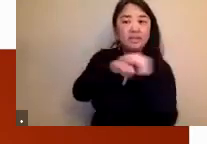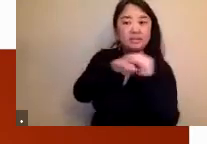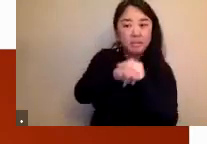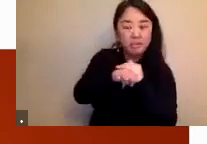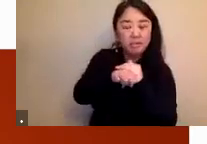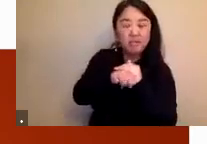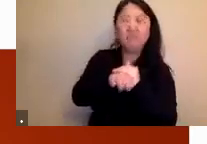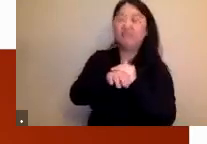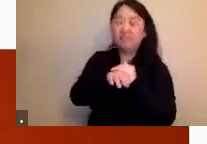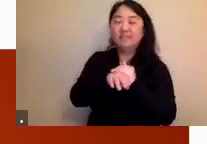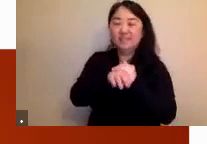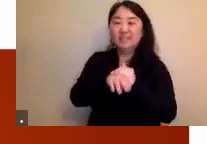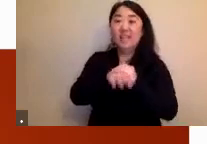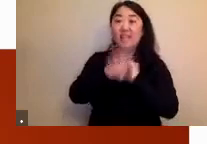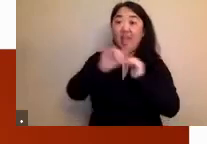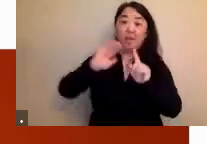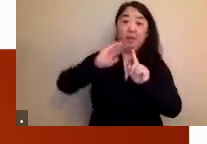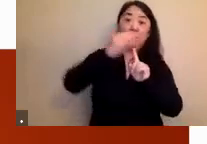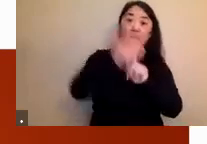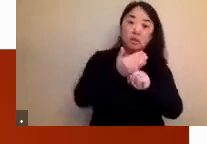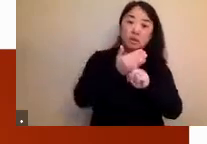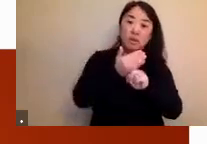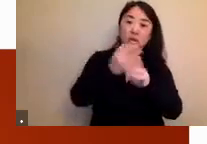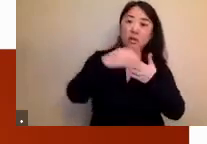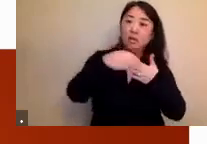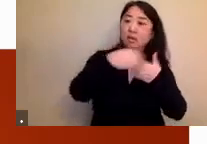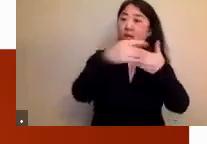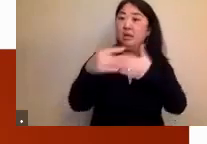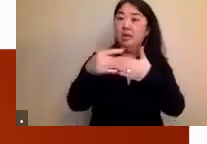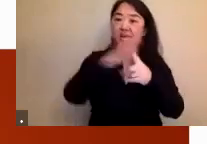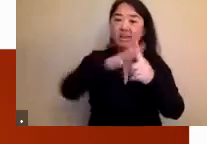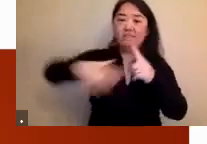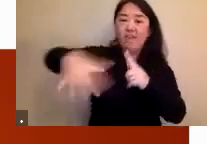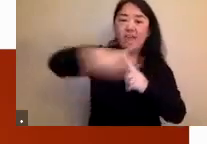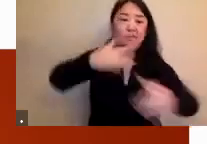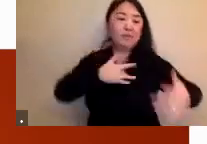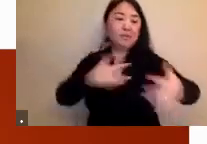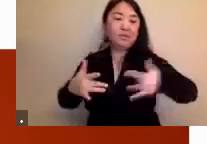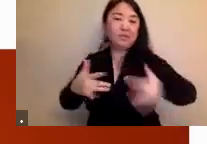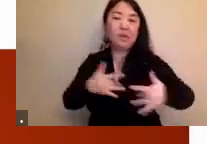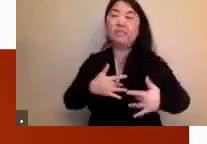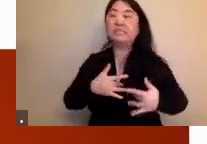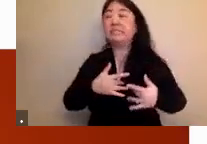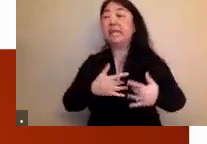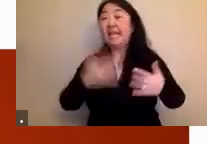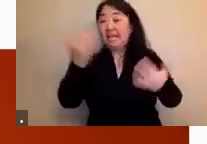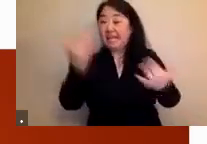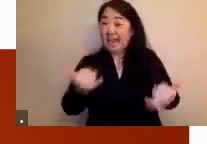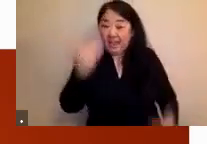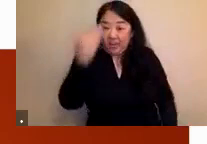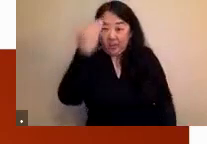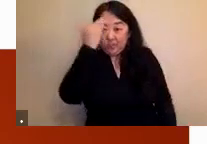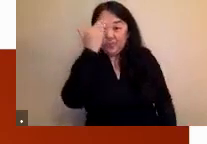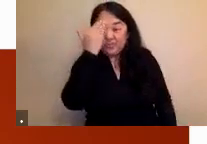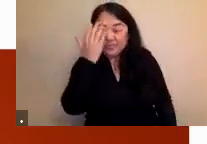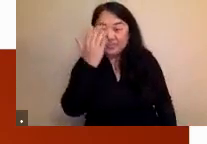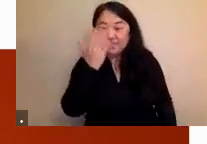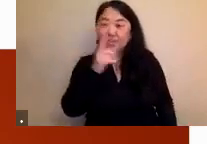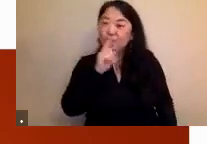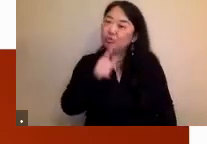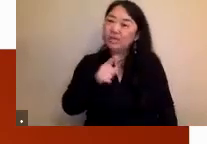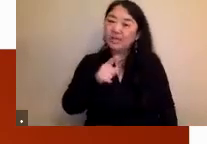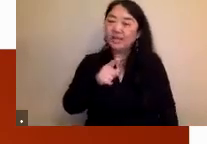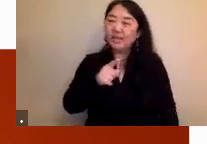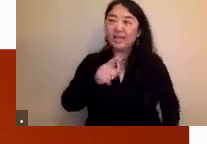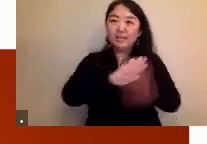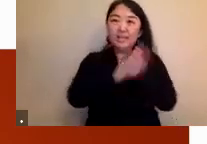practices also mitigated environmental concerns that, you know, we know now have been deafened,